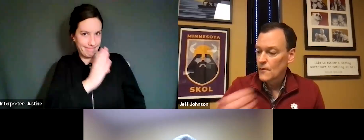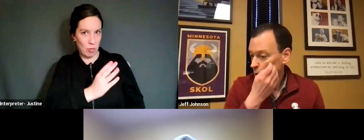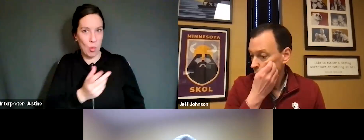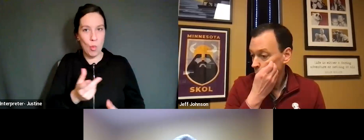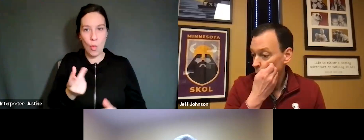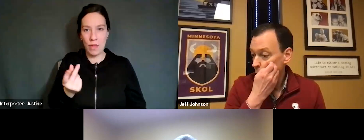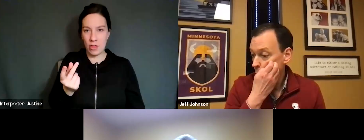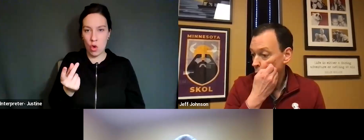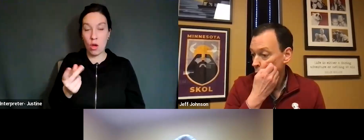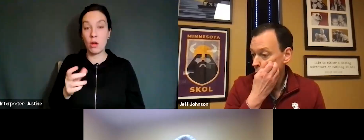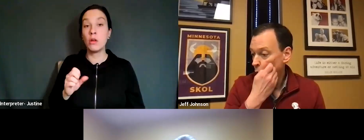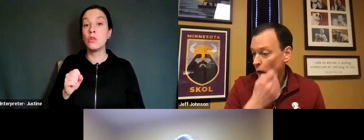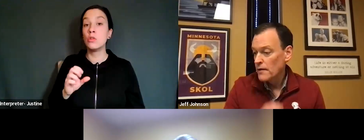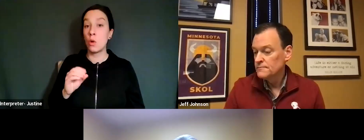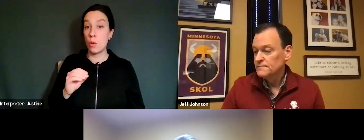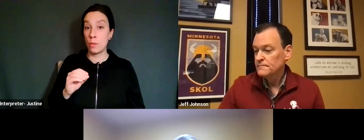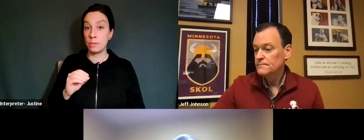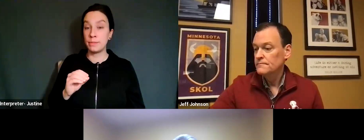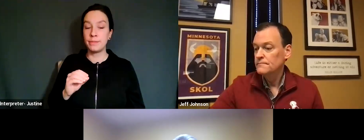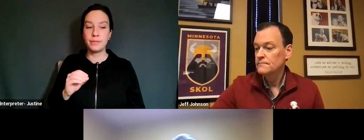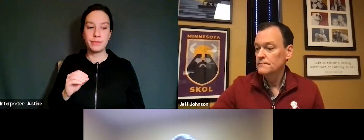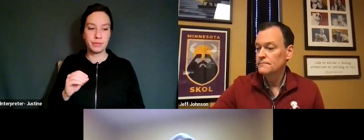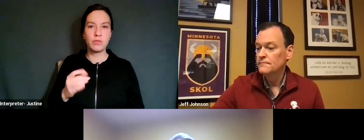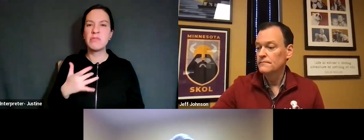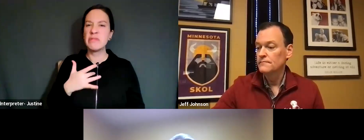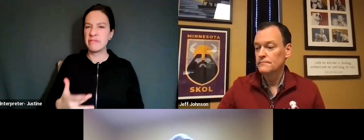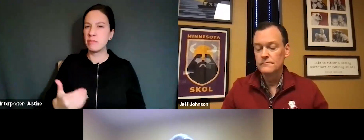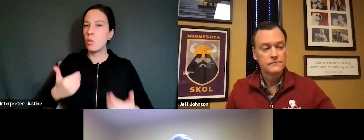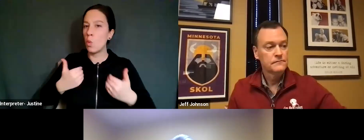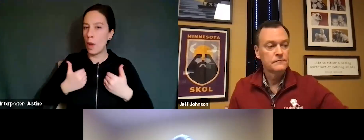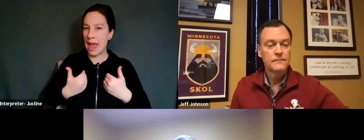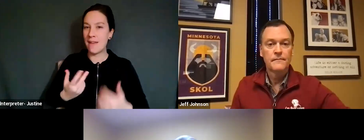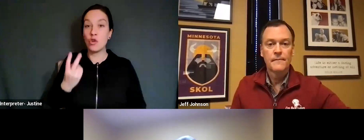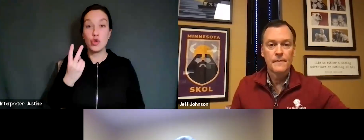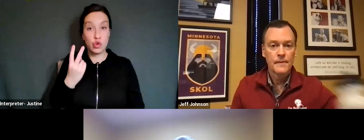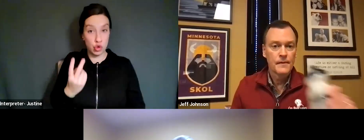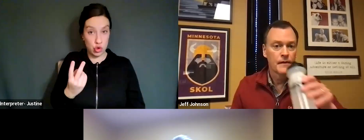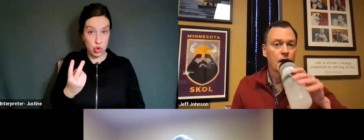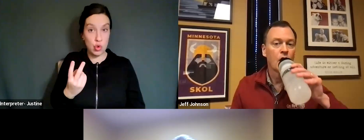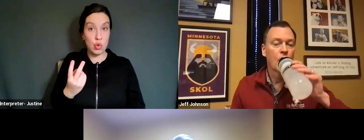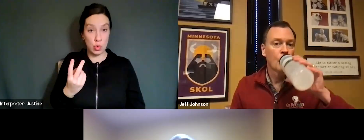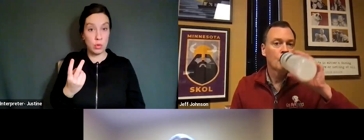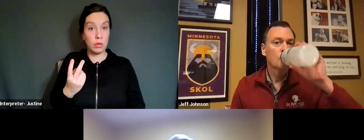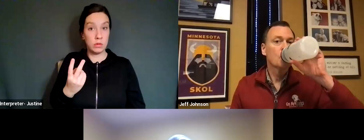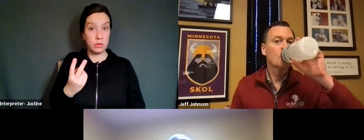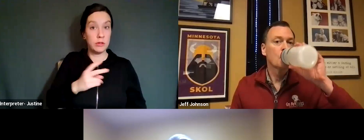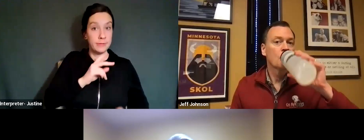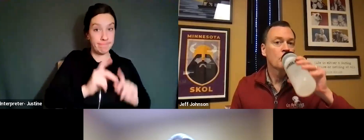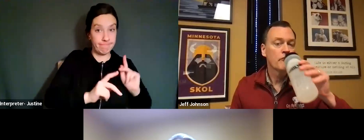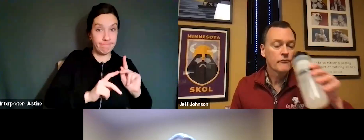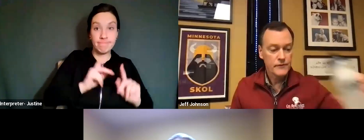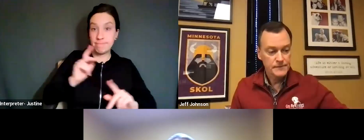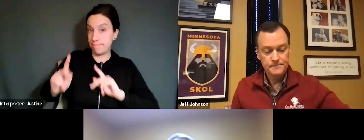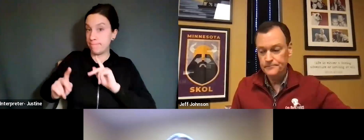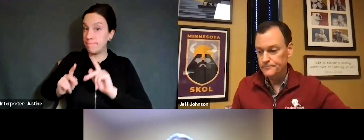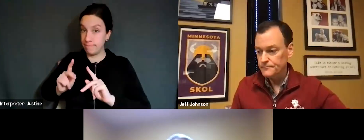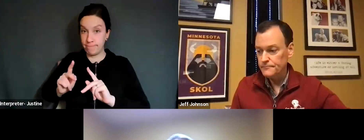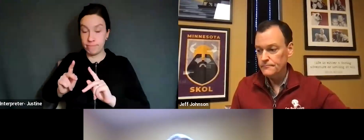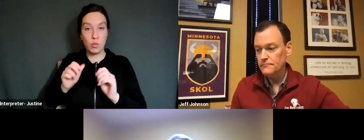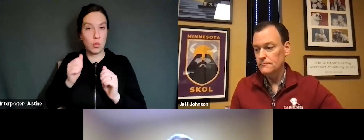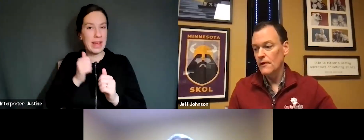placements is two handlers to each dog, so similar to how we do with our inmate handlers in our prison